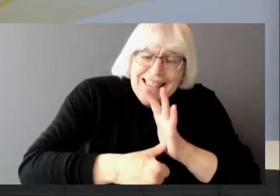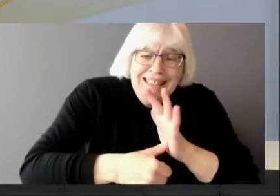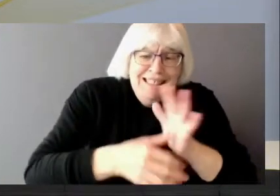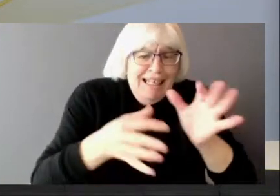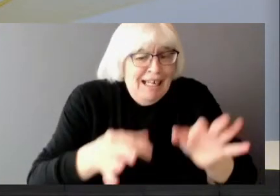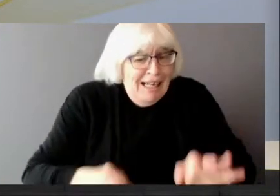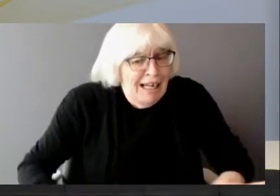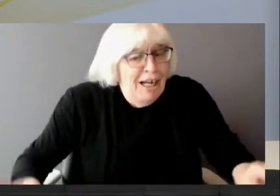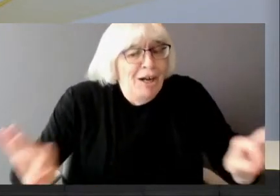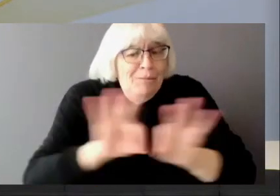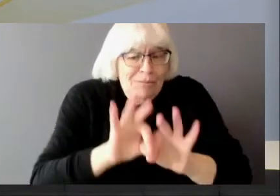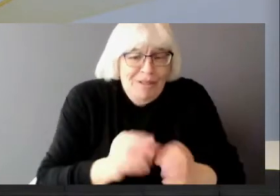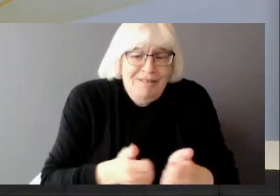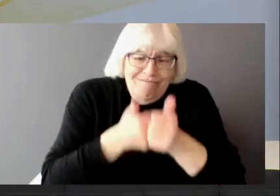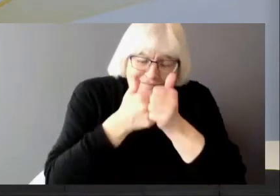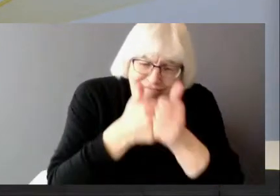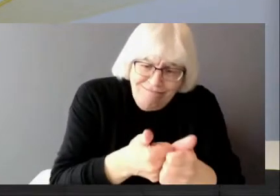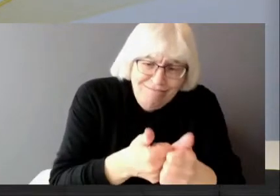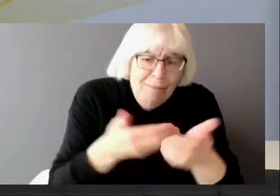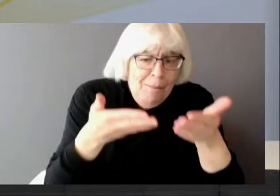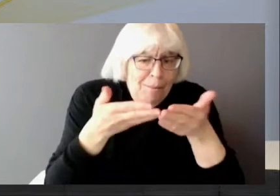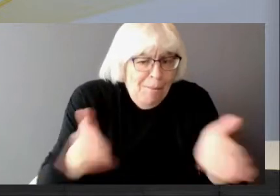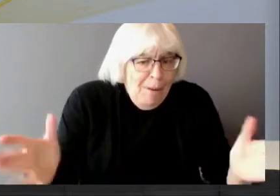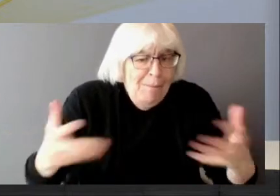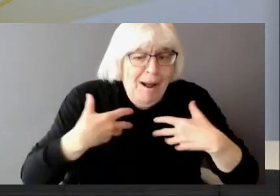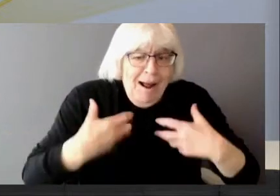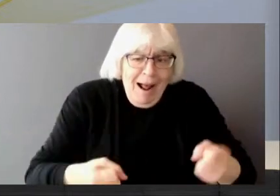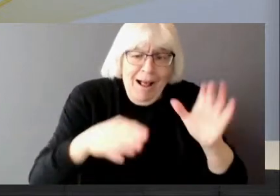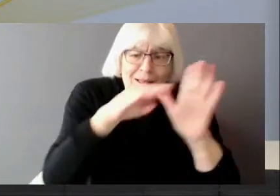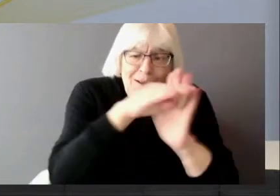and not easing restrictions too fast or too soon.